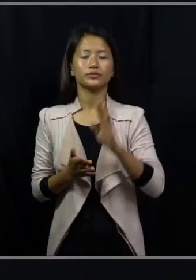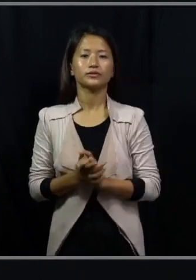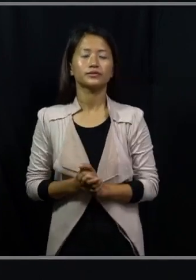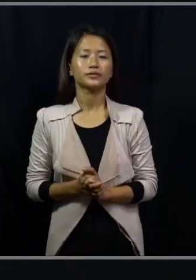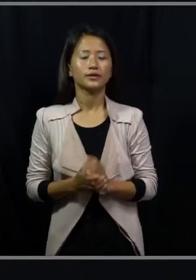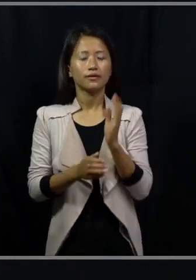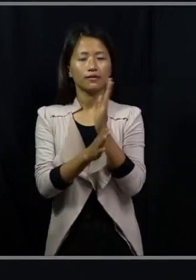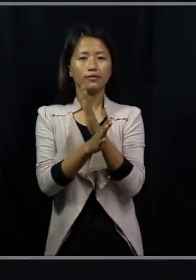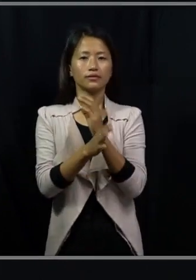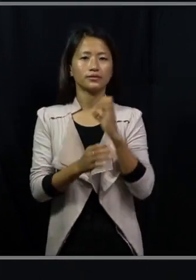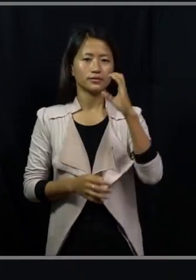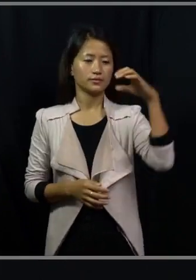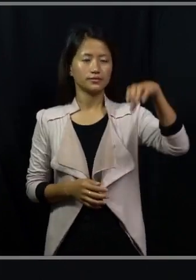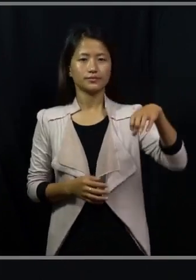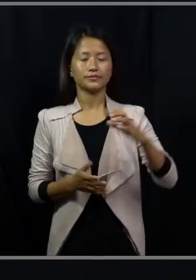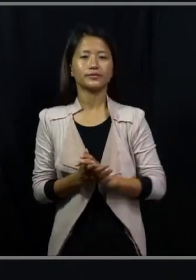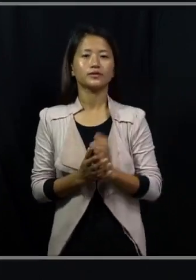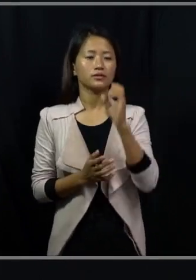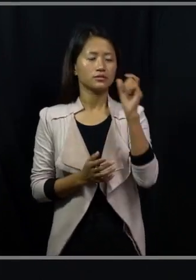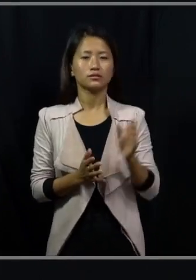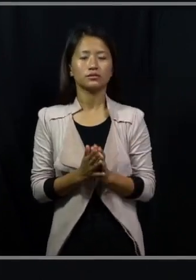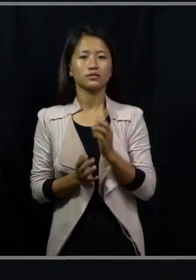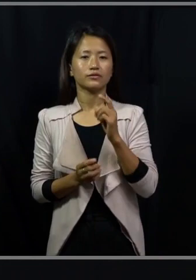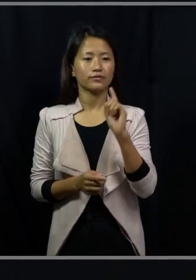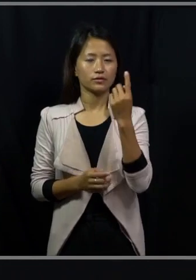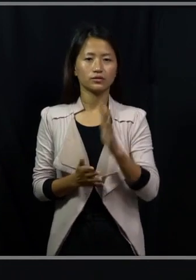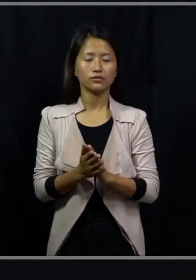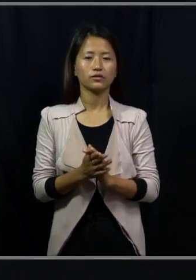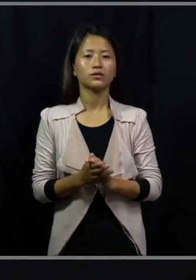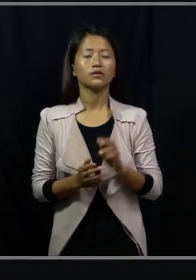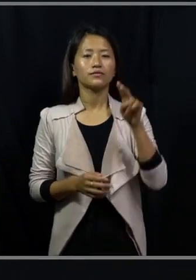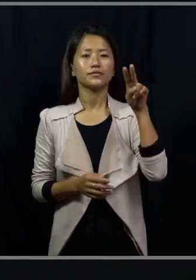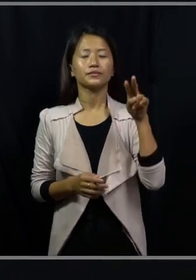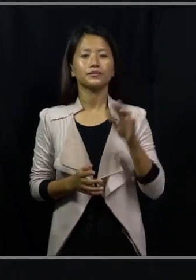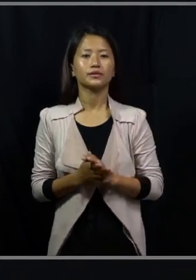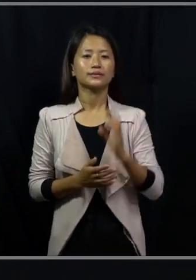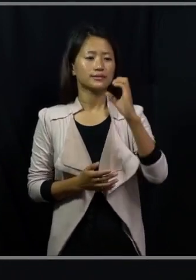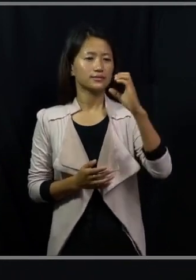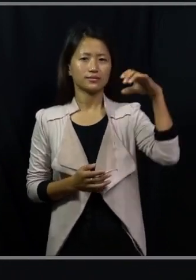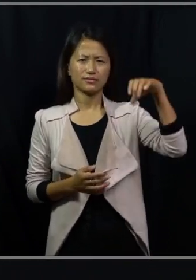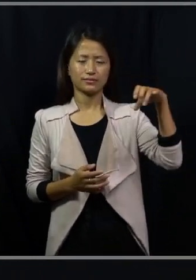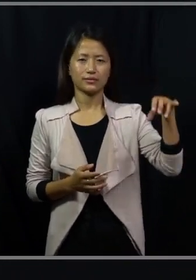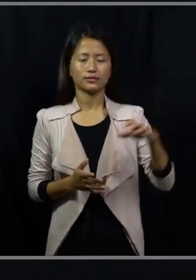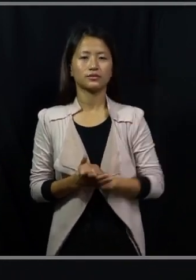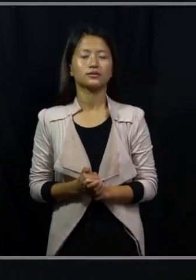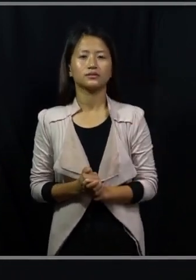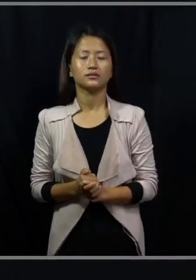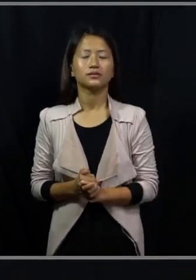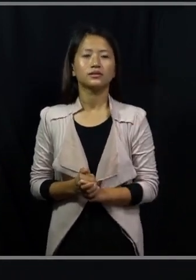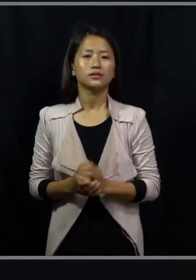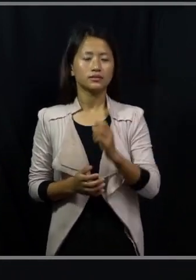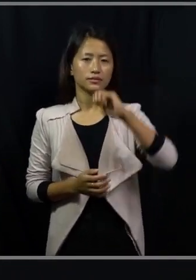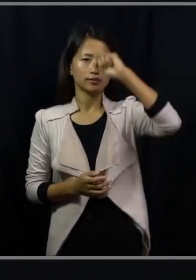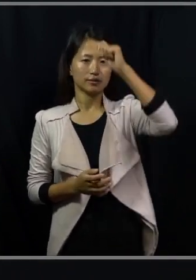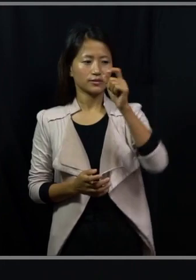early cities that is in chapter 3. So first of all, we will try to know the meaning of city. Okay, so